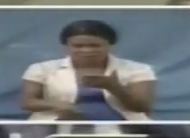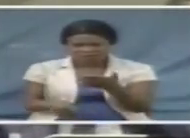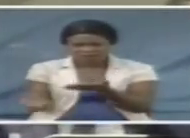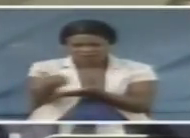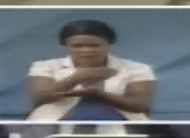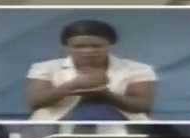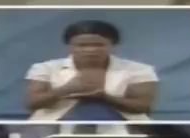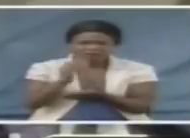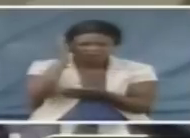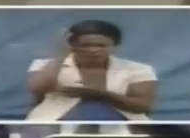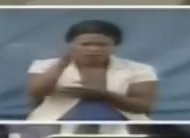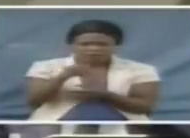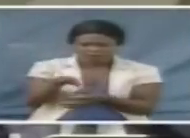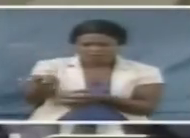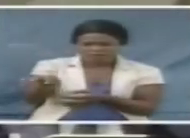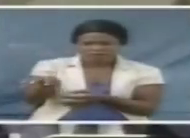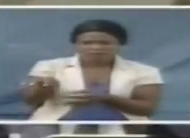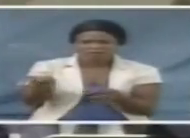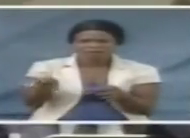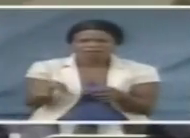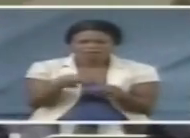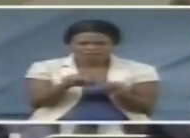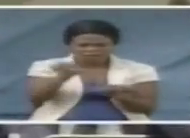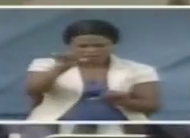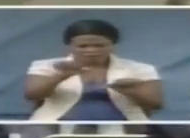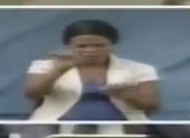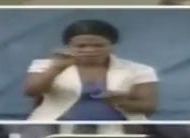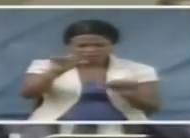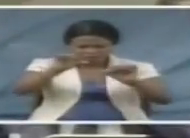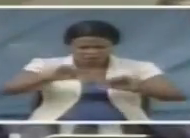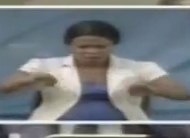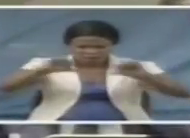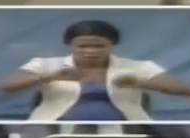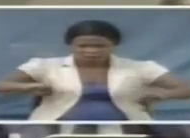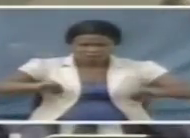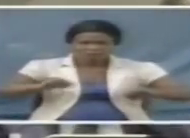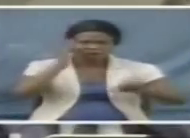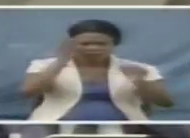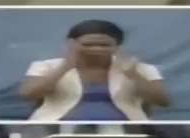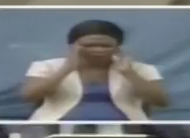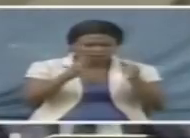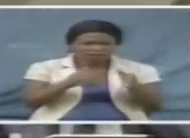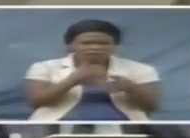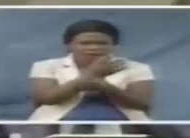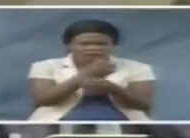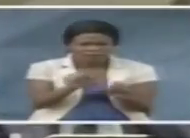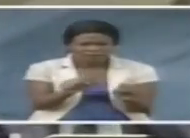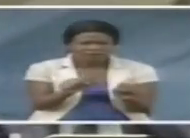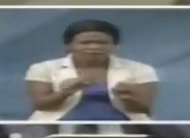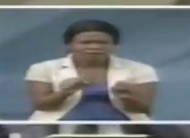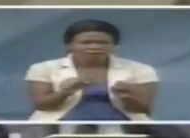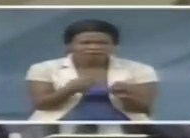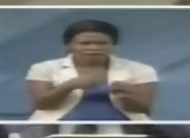addition, tax incentives will be rationalized, while audit functions will be augmented